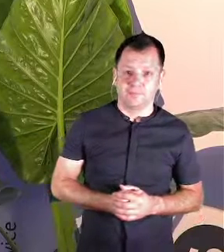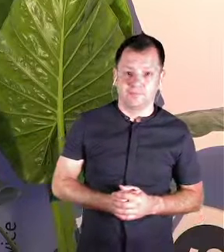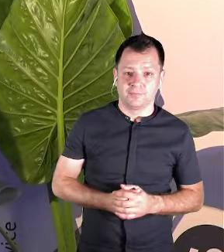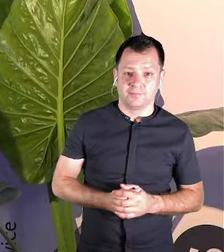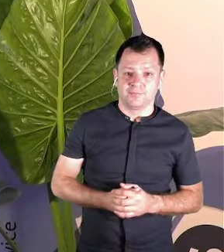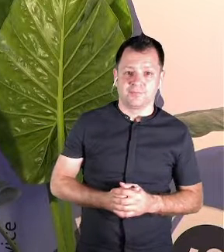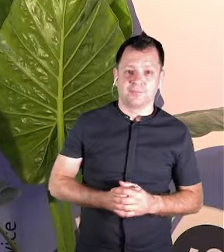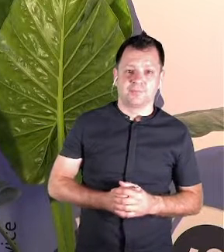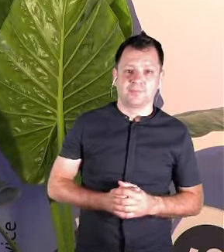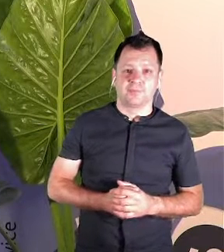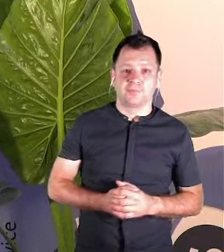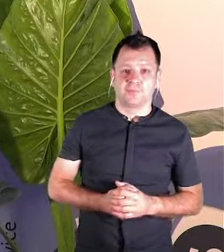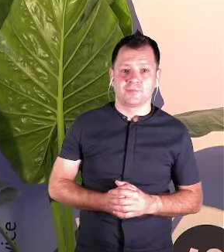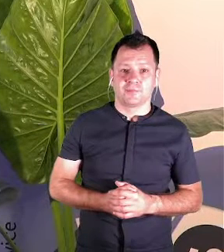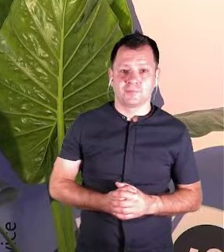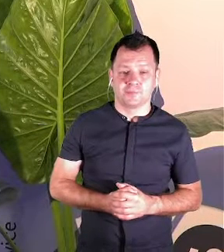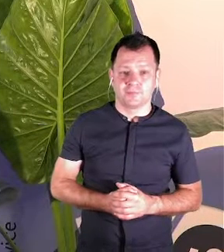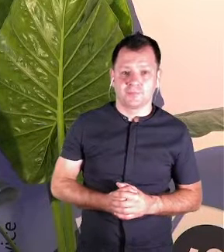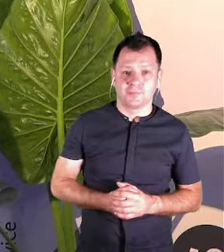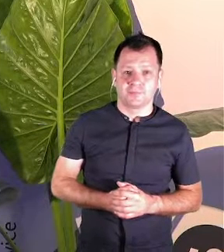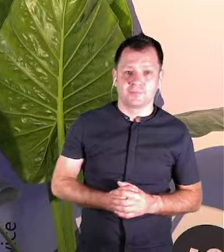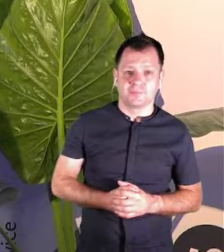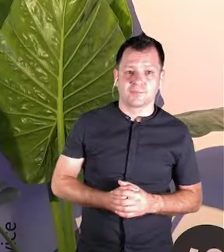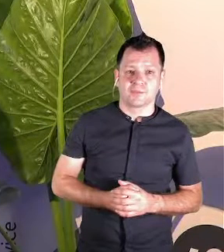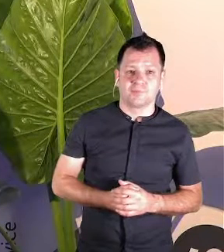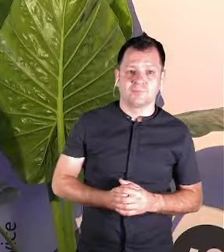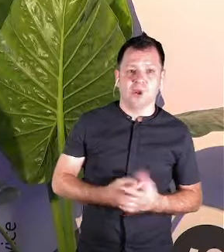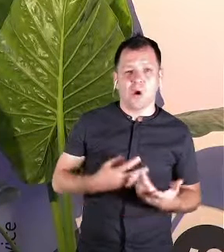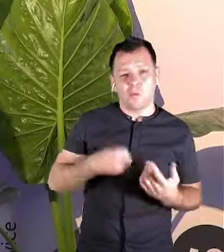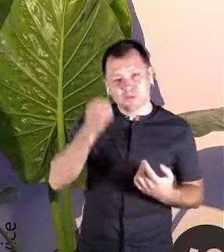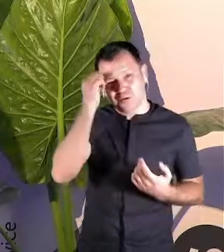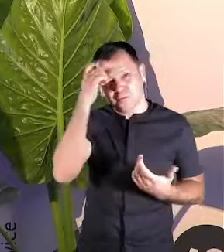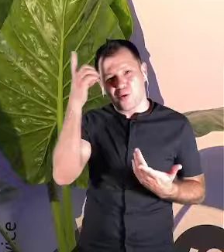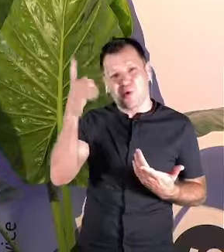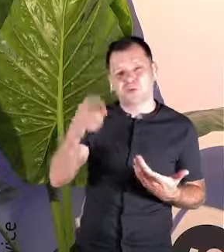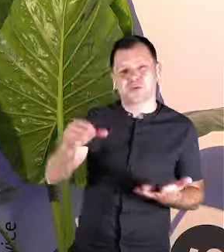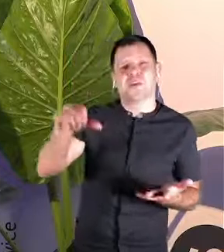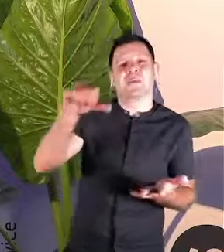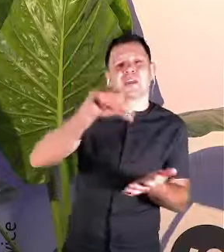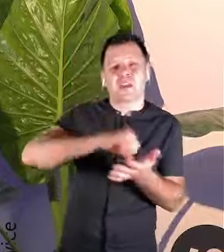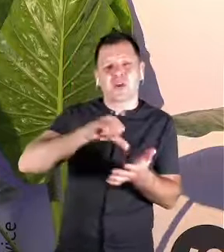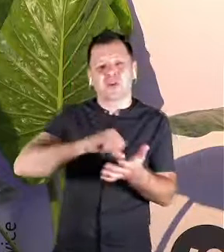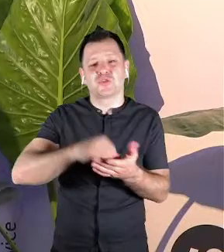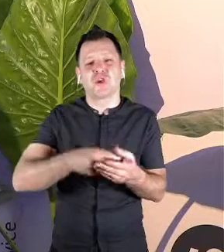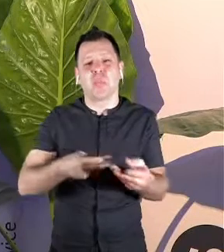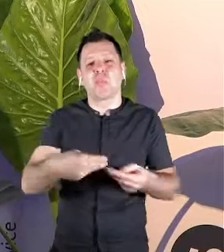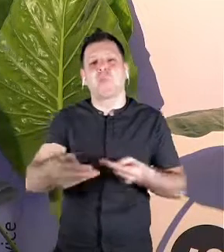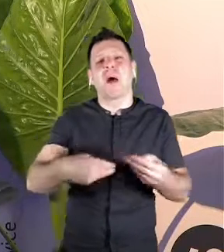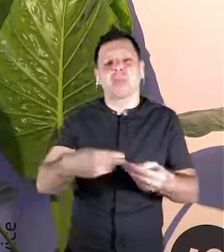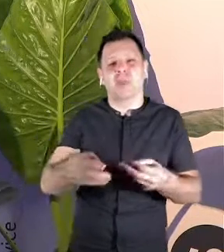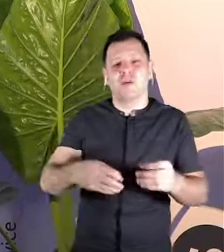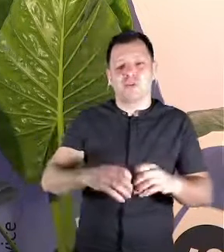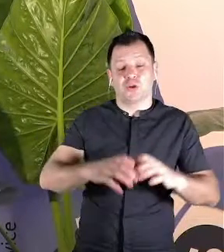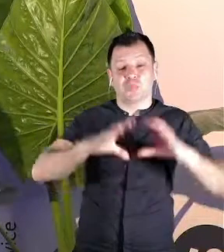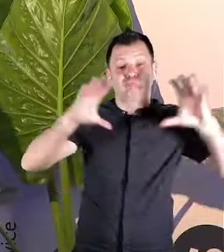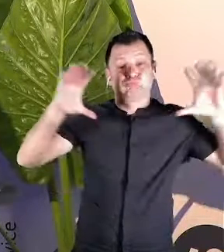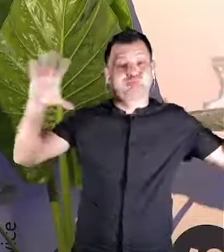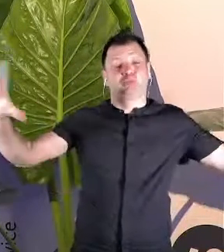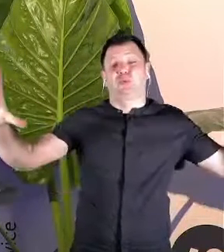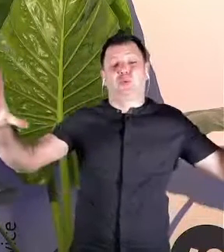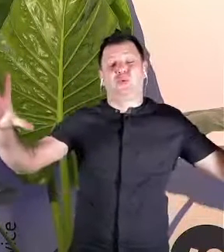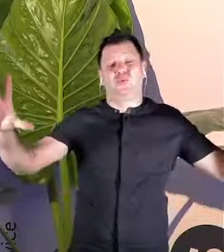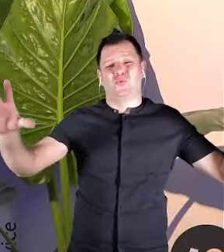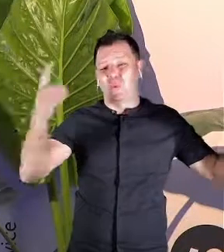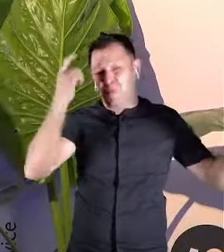too big, and seems to be like a thinking from maybe 90s. Yeah. And I was wondering